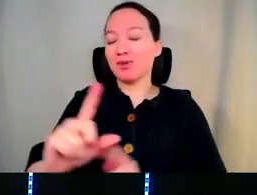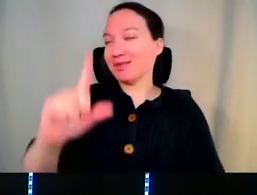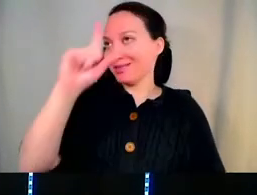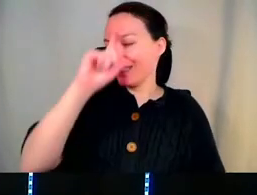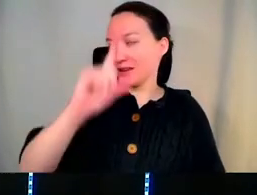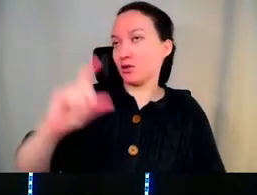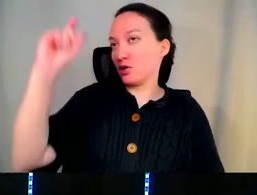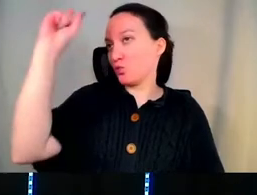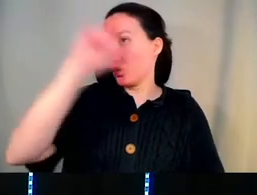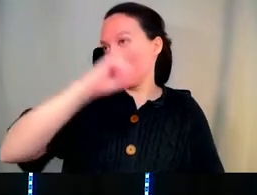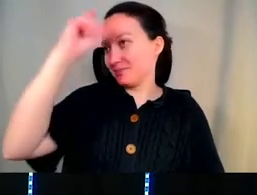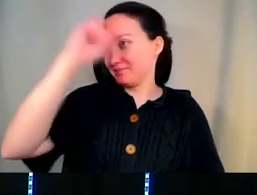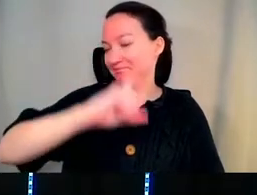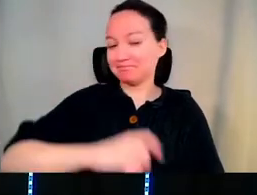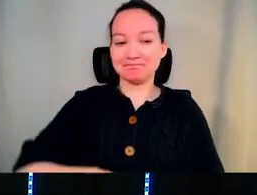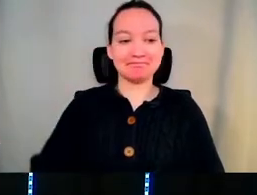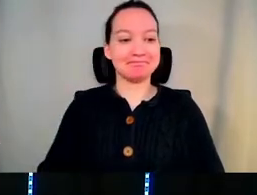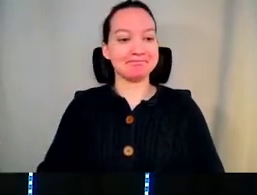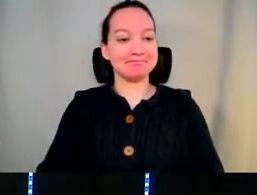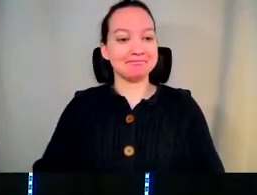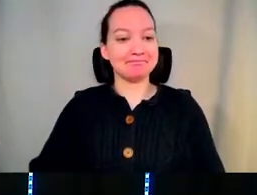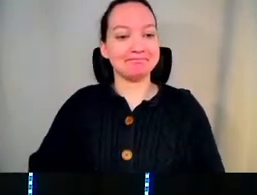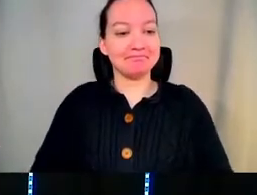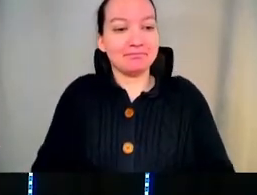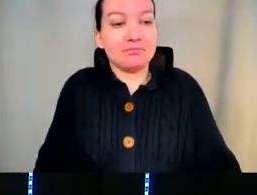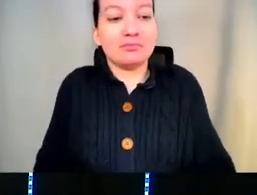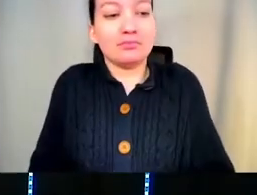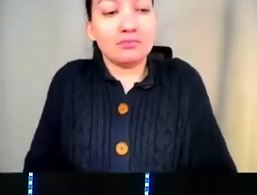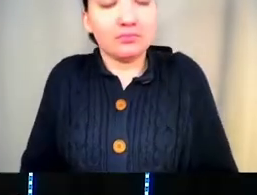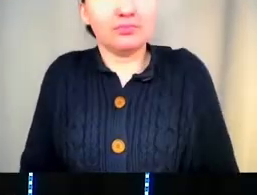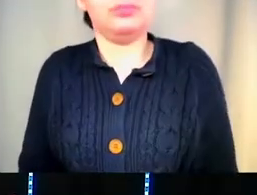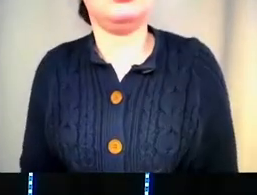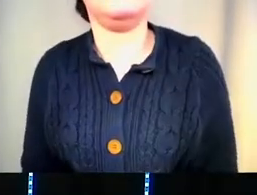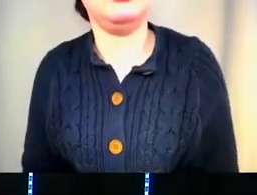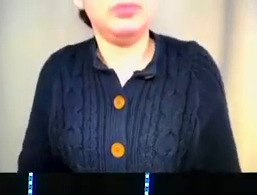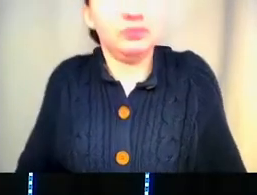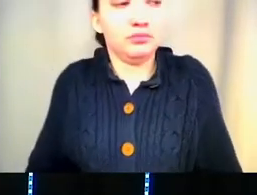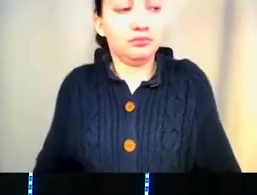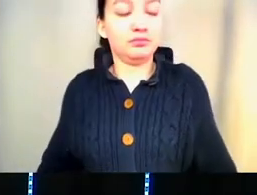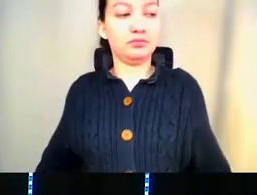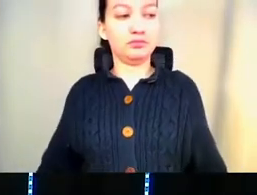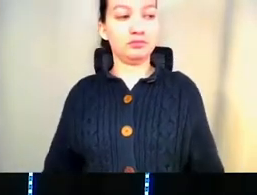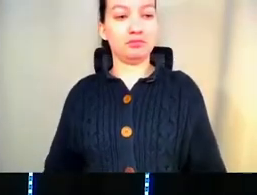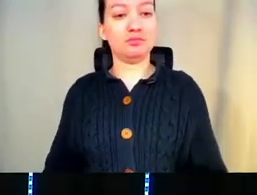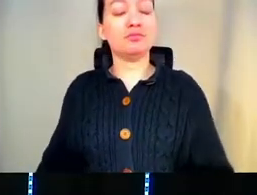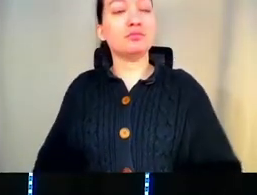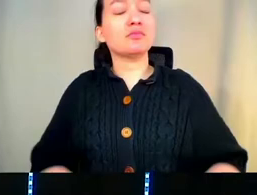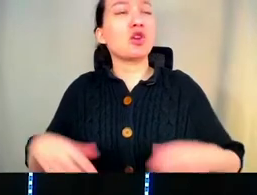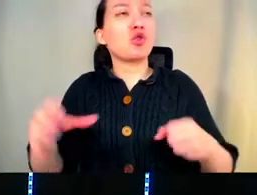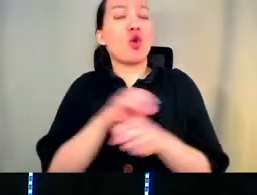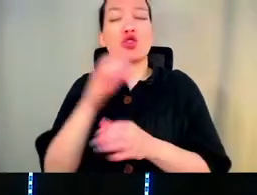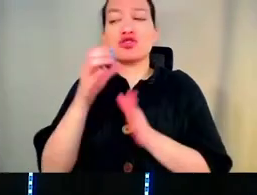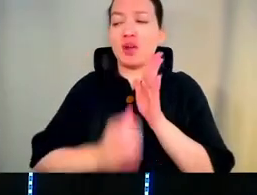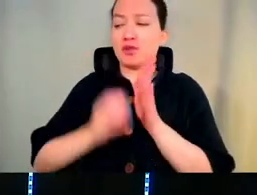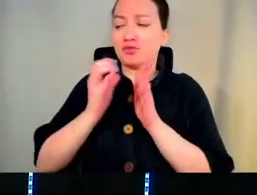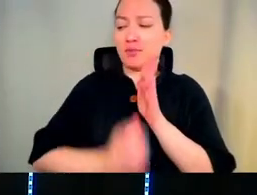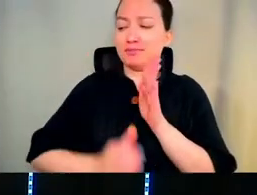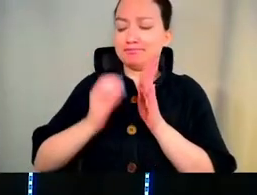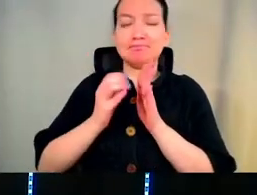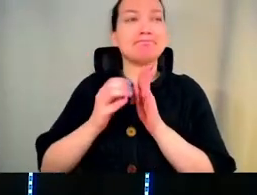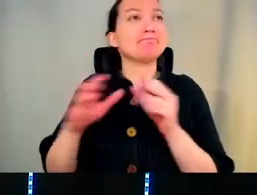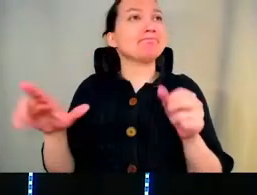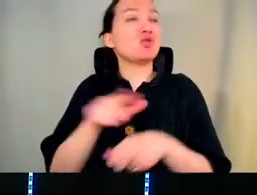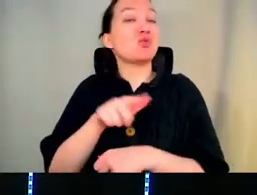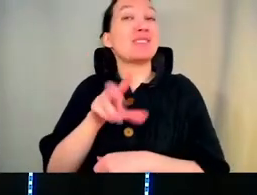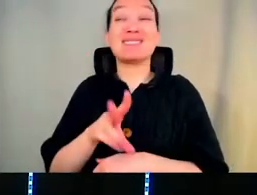wise. And, you know, it's like we've been doing this. The whole chapter of 26 of Proverbs is the fool, the fool, the fool, the fool. And then it gets to